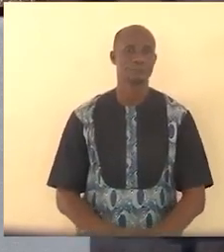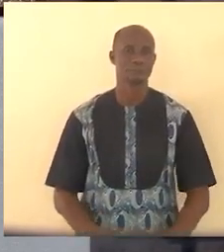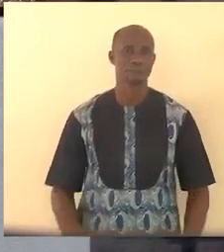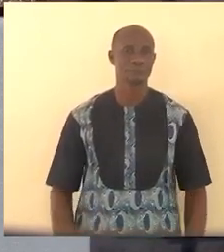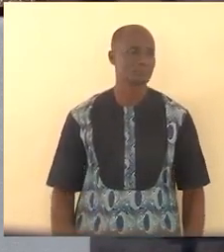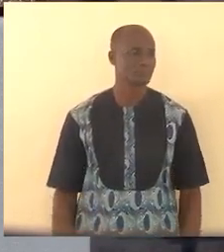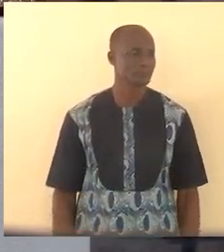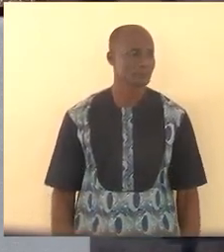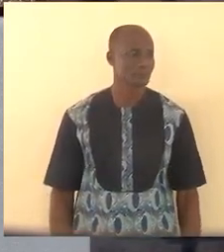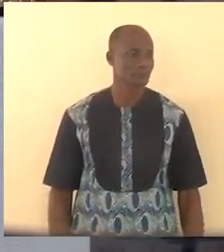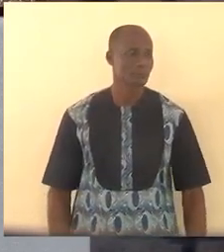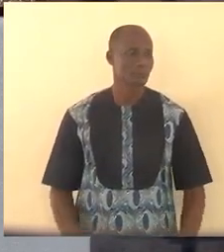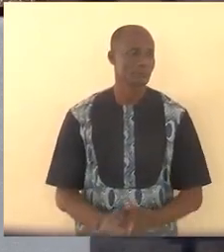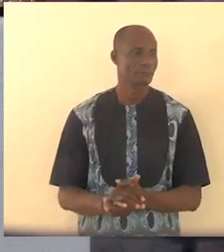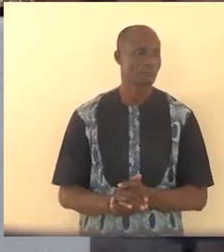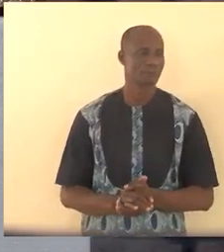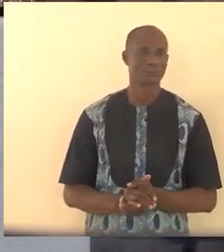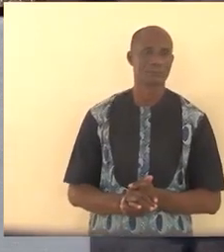Okay, quickly then.